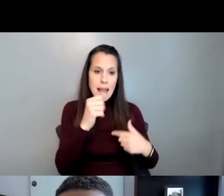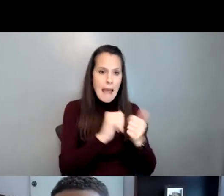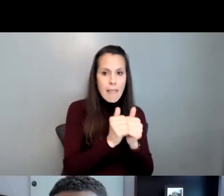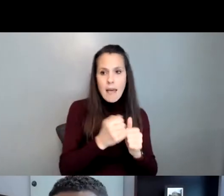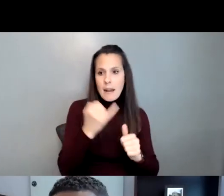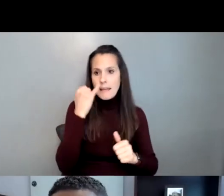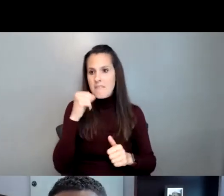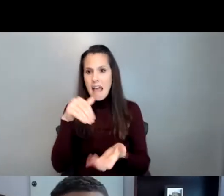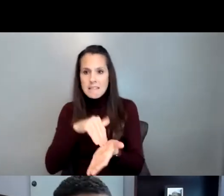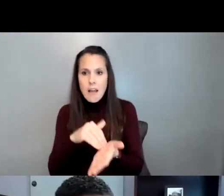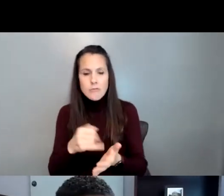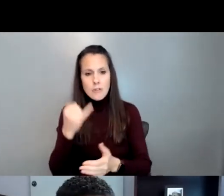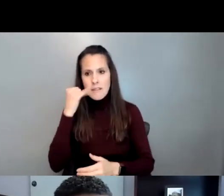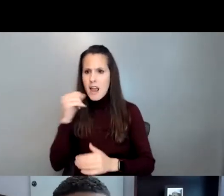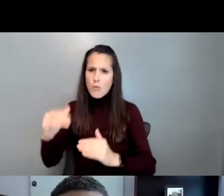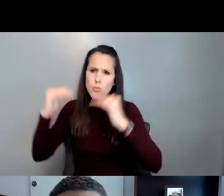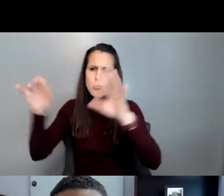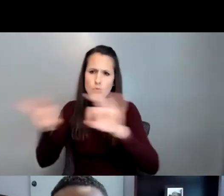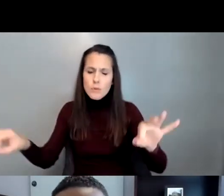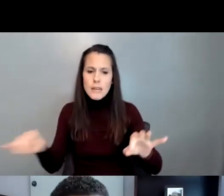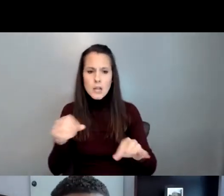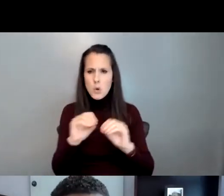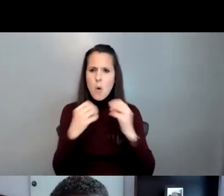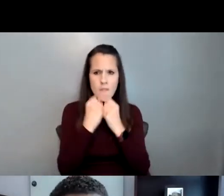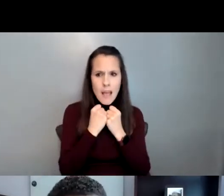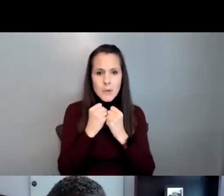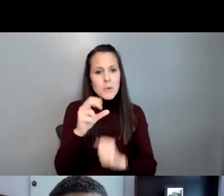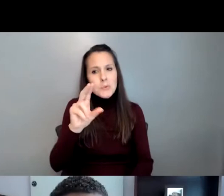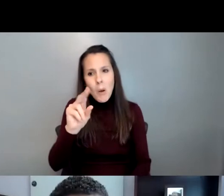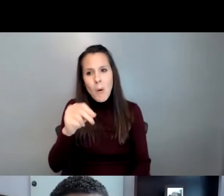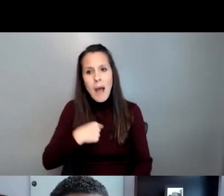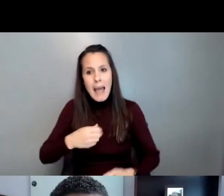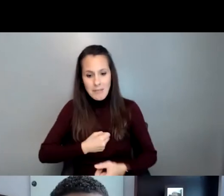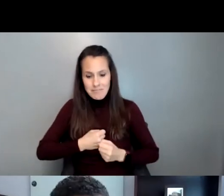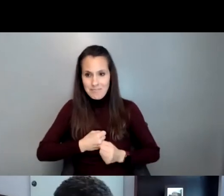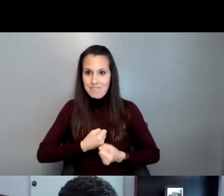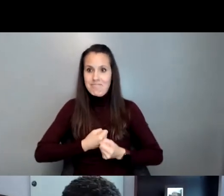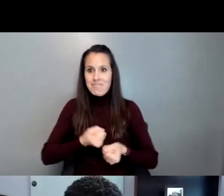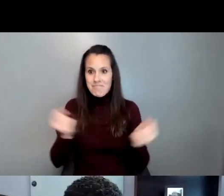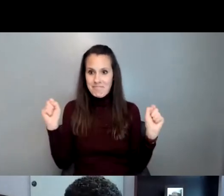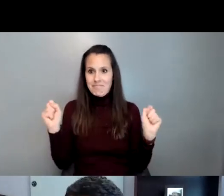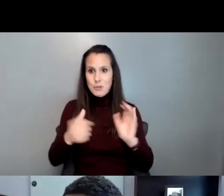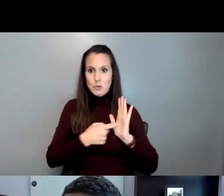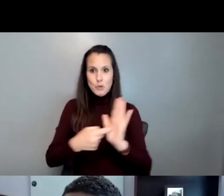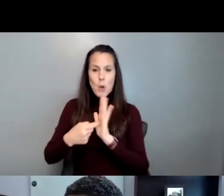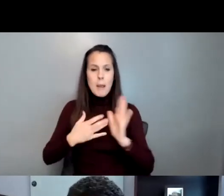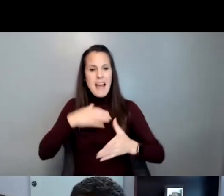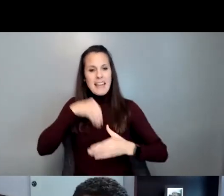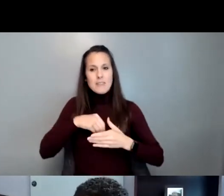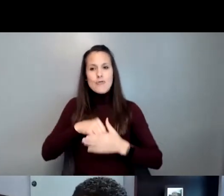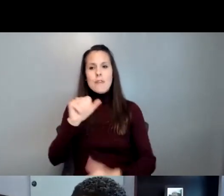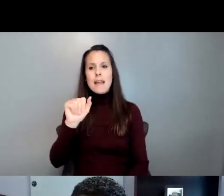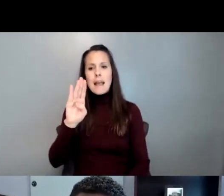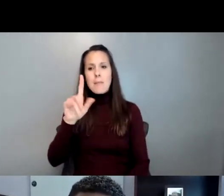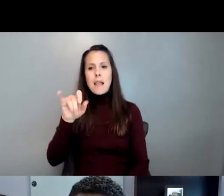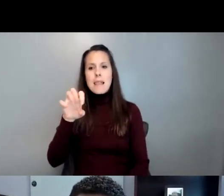I am merely acknowledging the internalized ableism that I now have. I gave a talk the other day and I called it